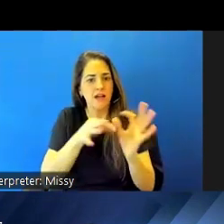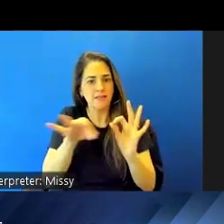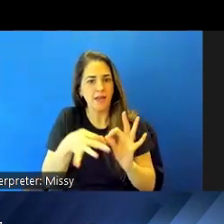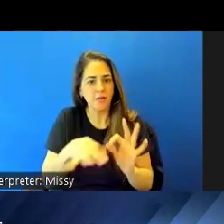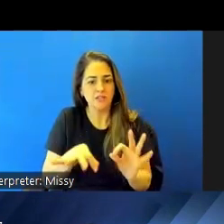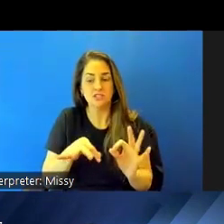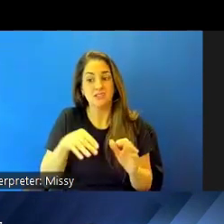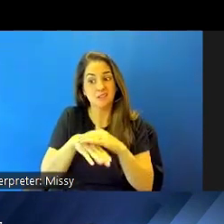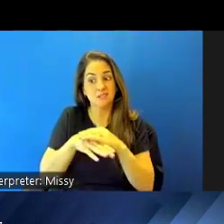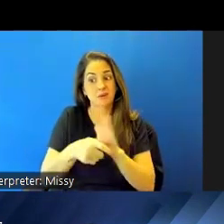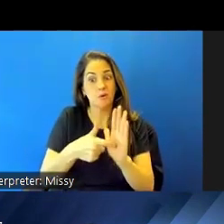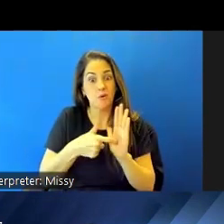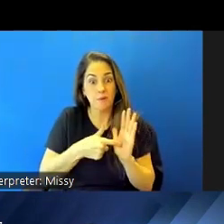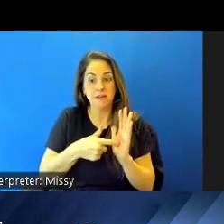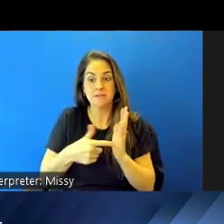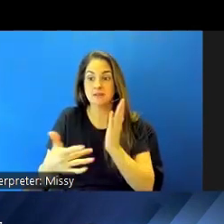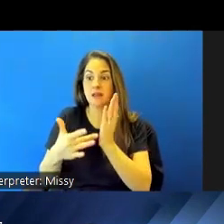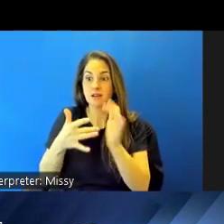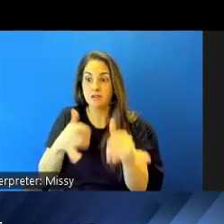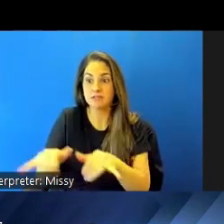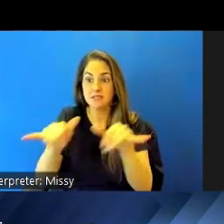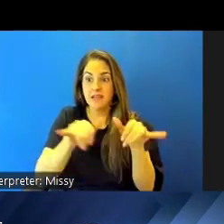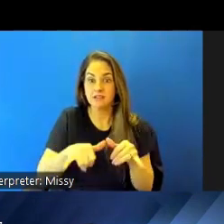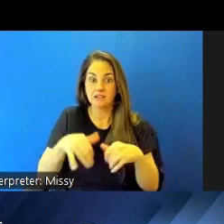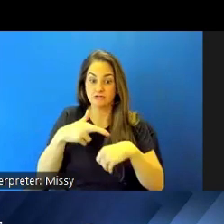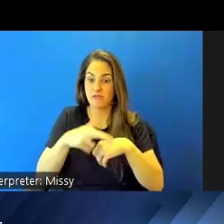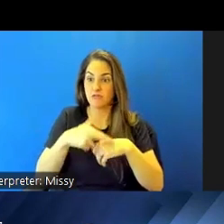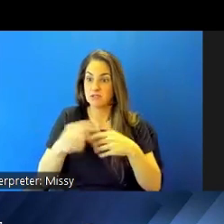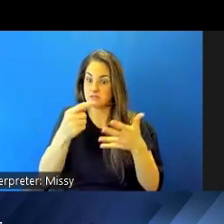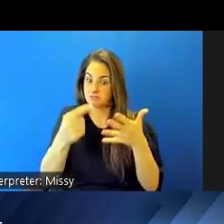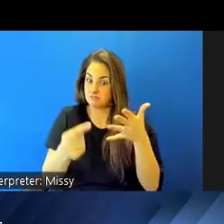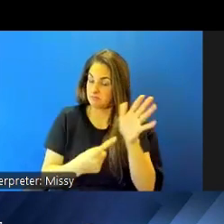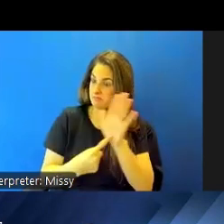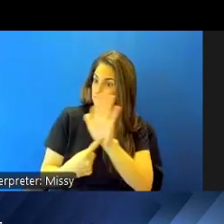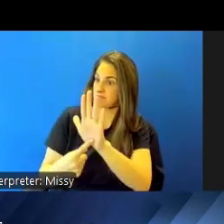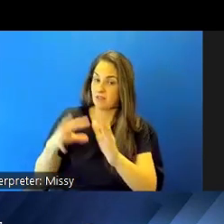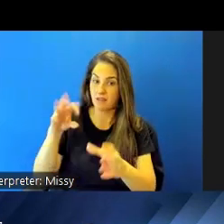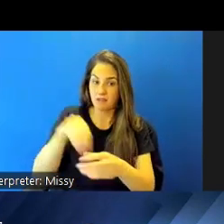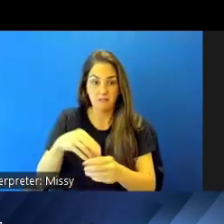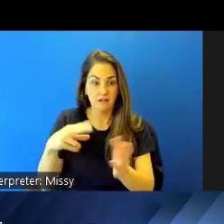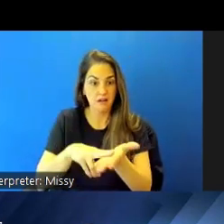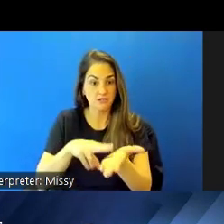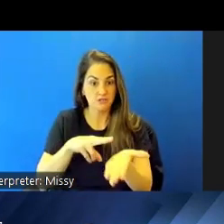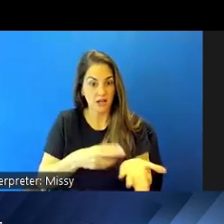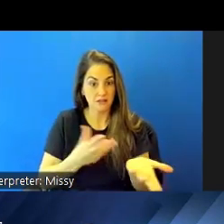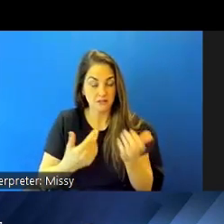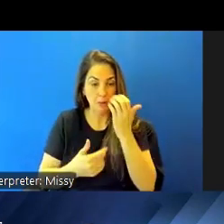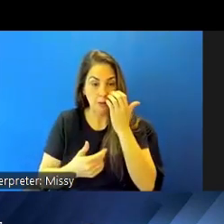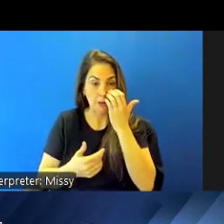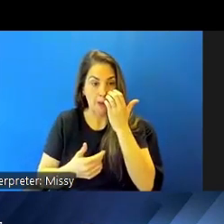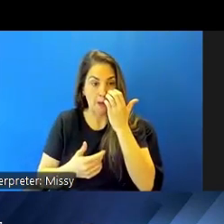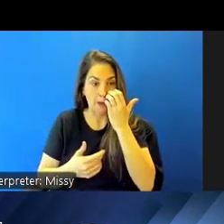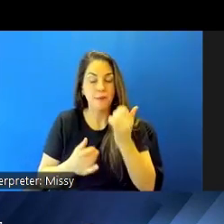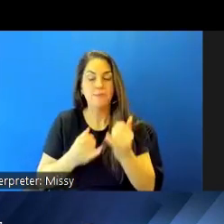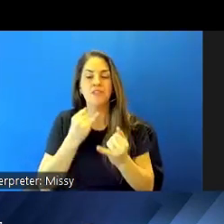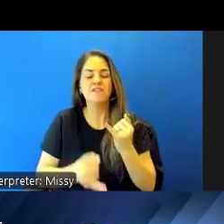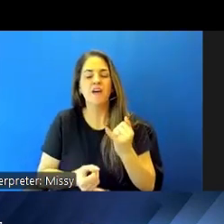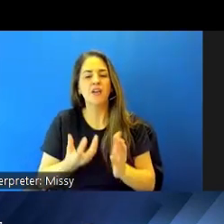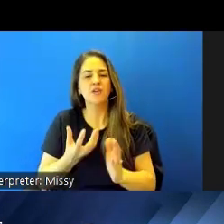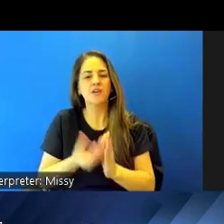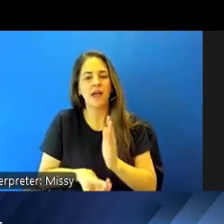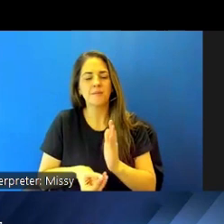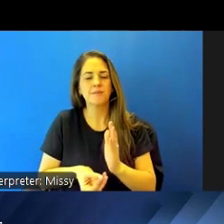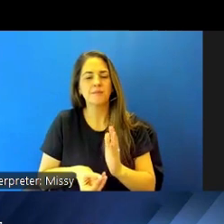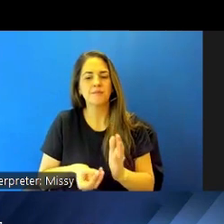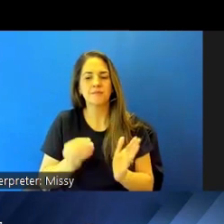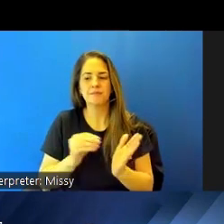accessibility requirements and technical standards referenced in all of our contracts. The final gap I want to